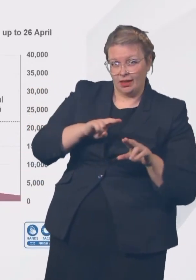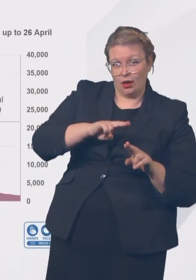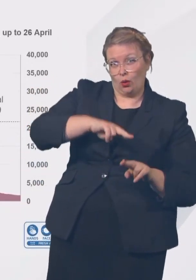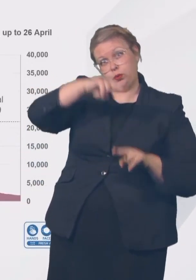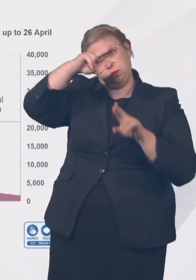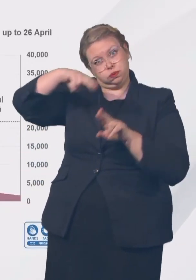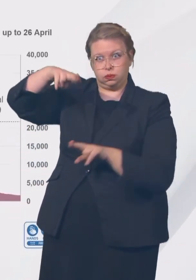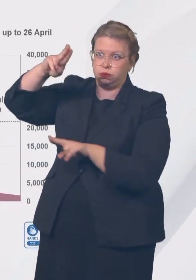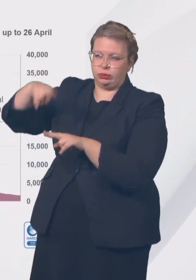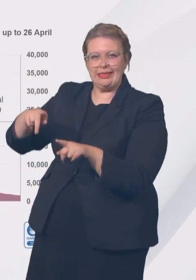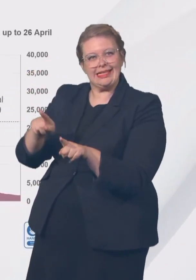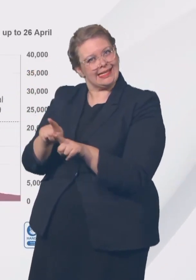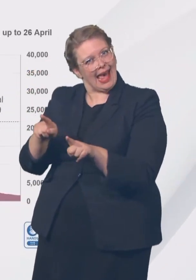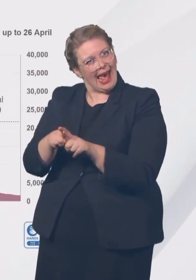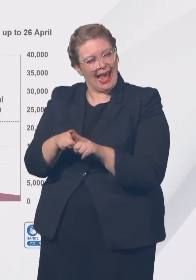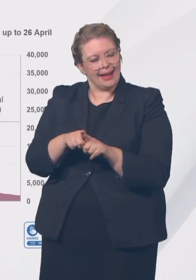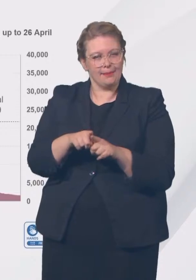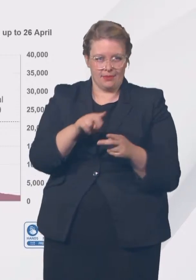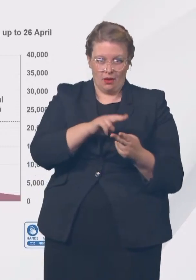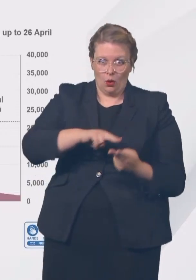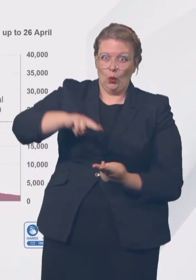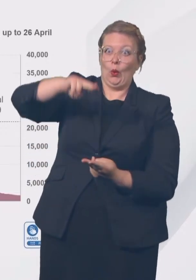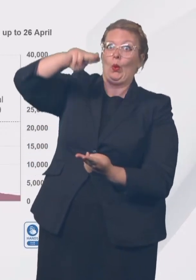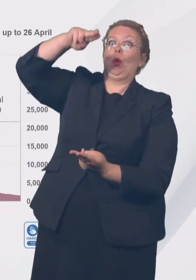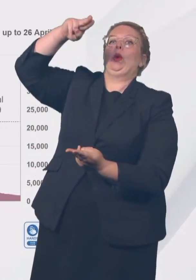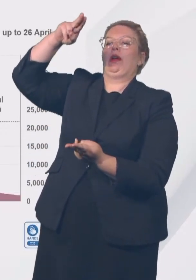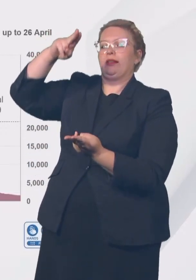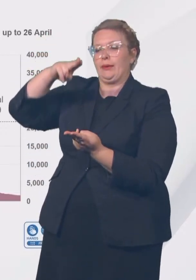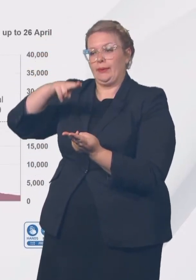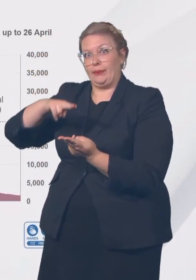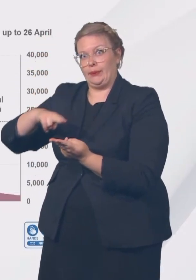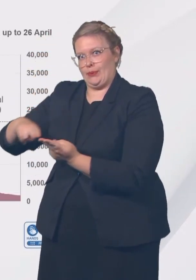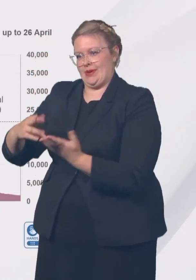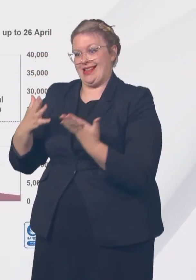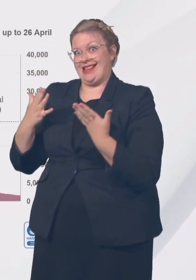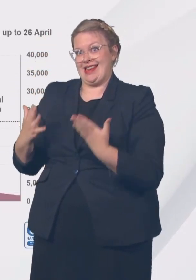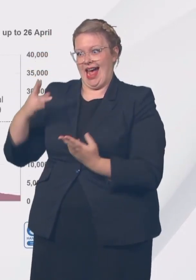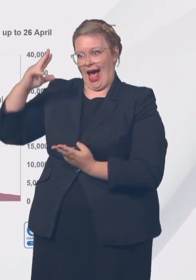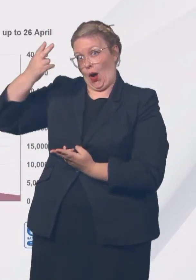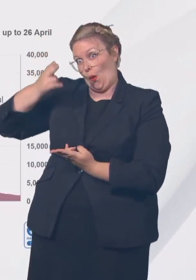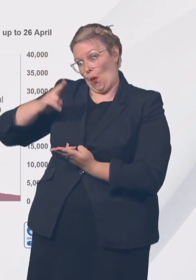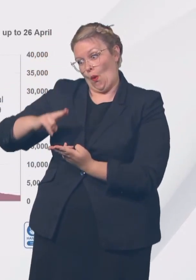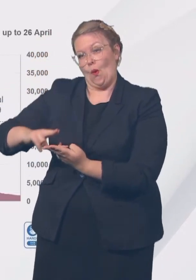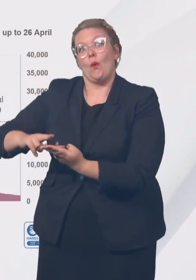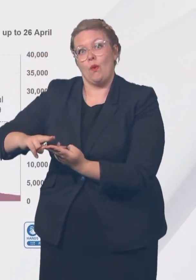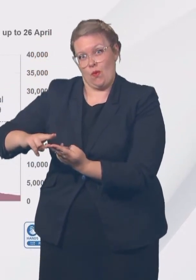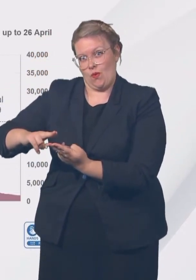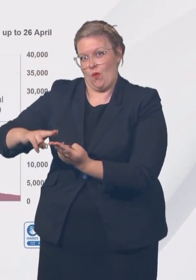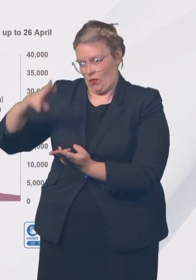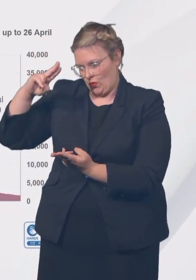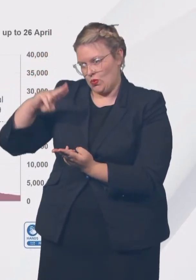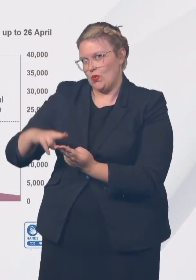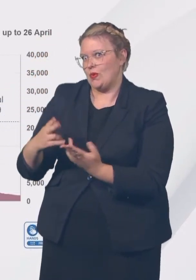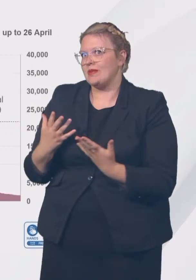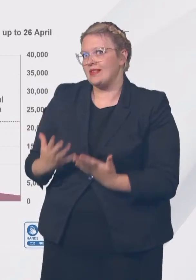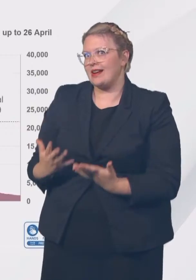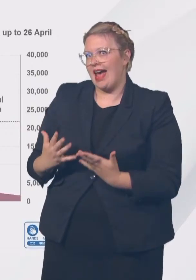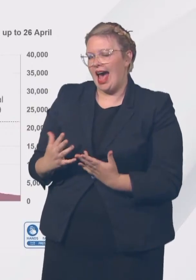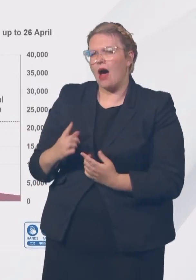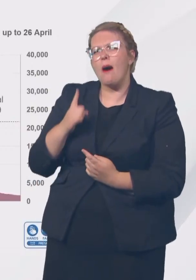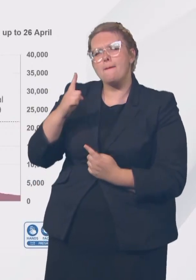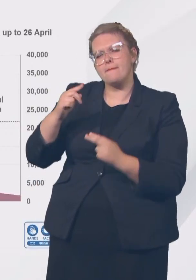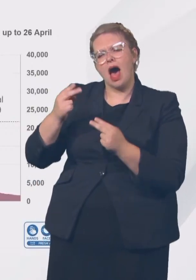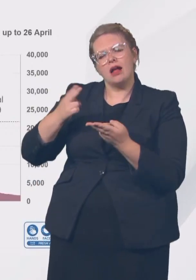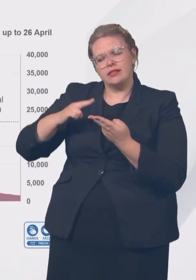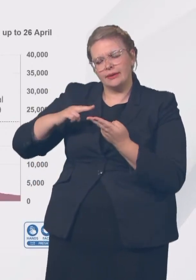quite serious third wave that we had. And now we are, I think, close to the bottom, but probably we will find there's a